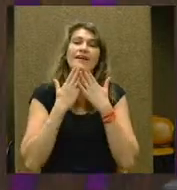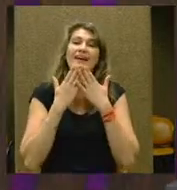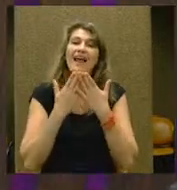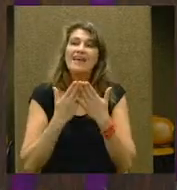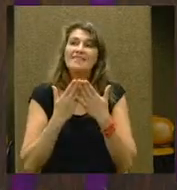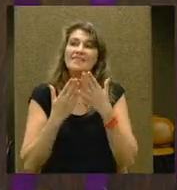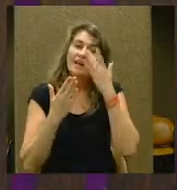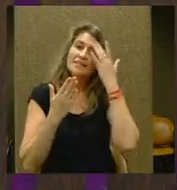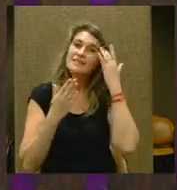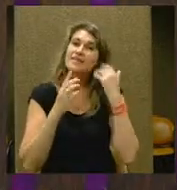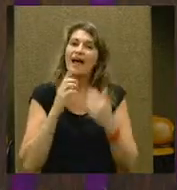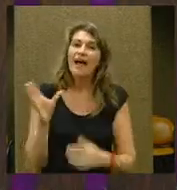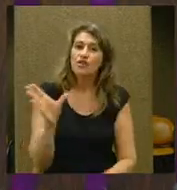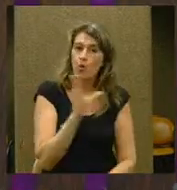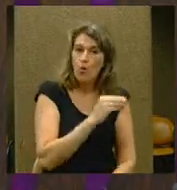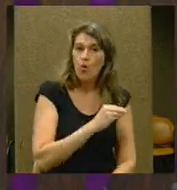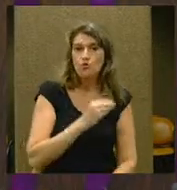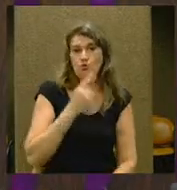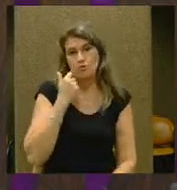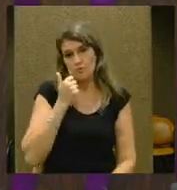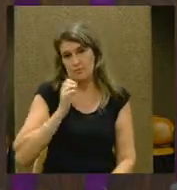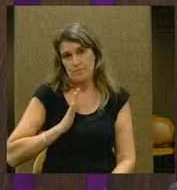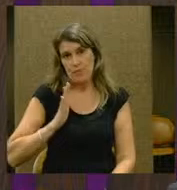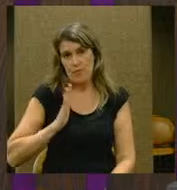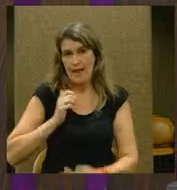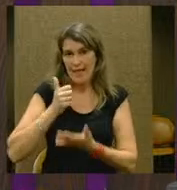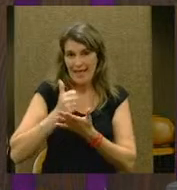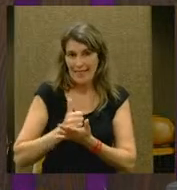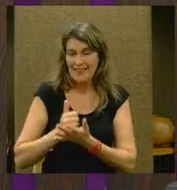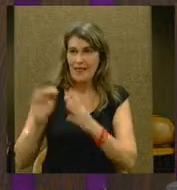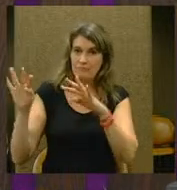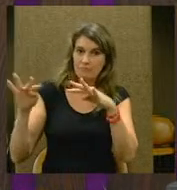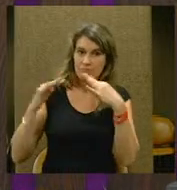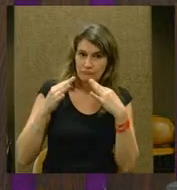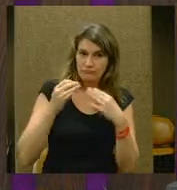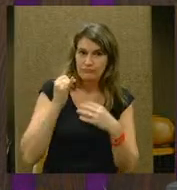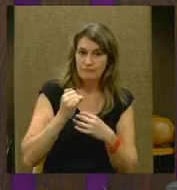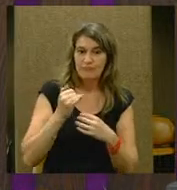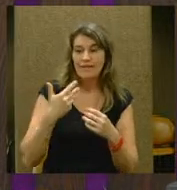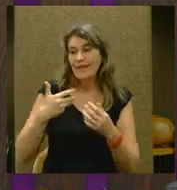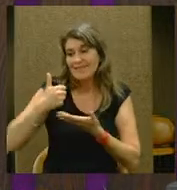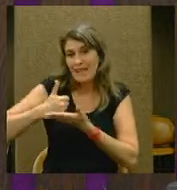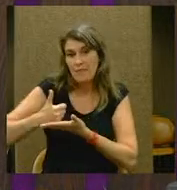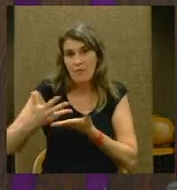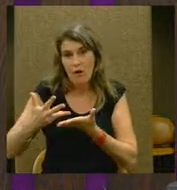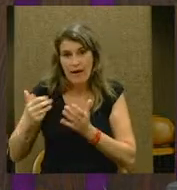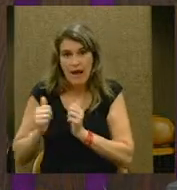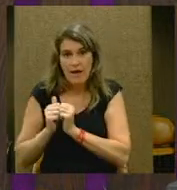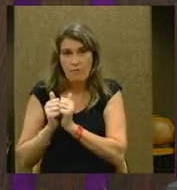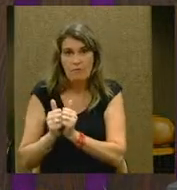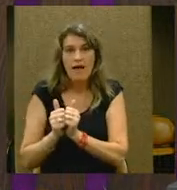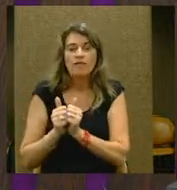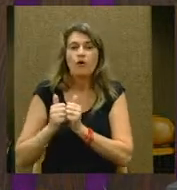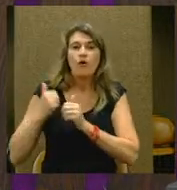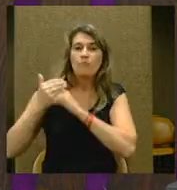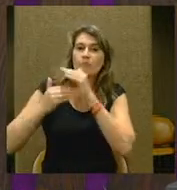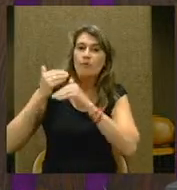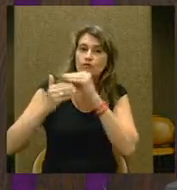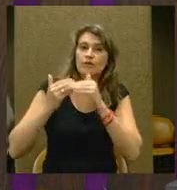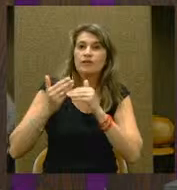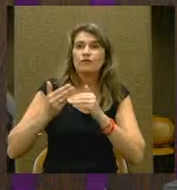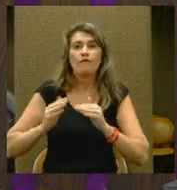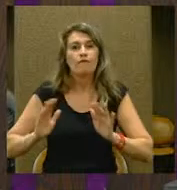Thank you very much, everybody, for being part of this event. Thank you for accompanying us in